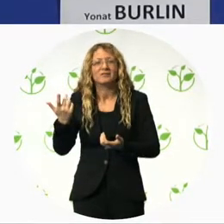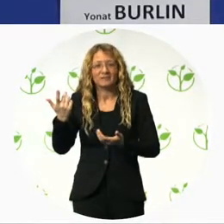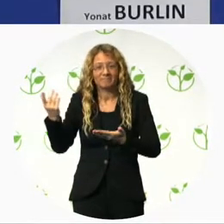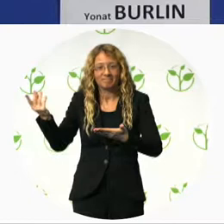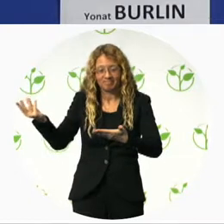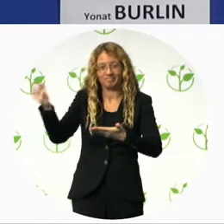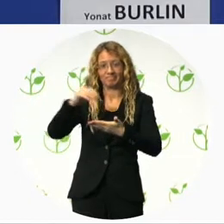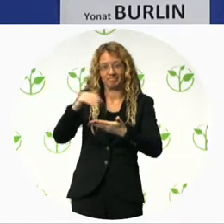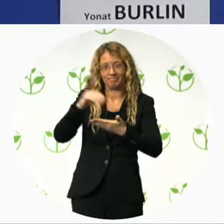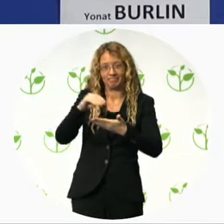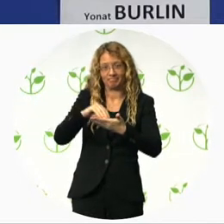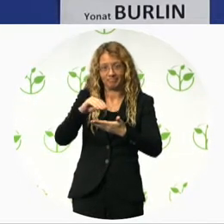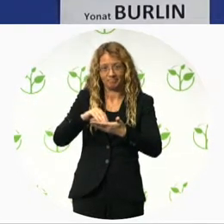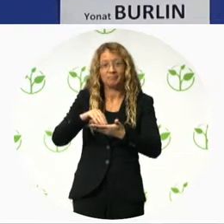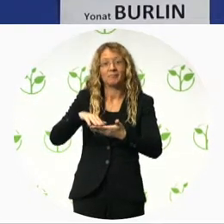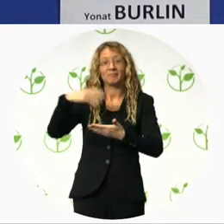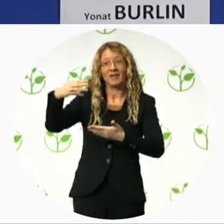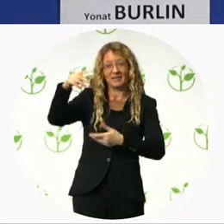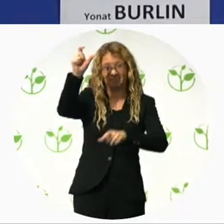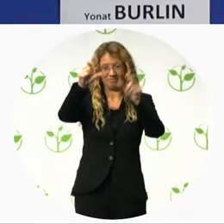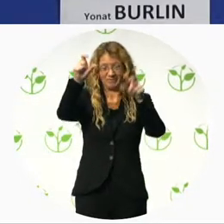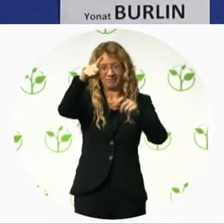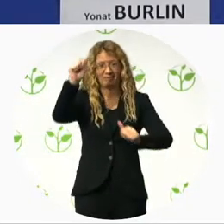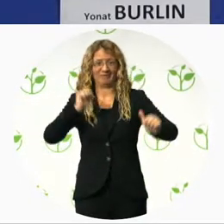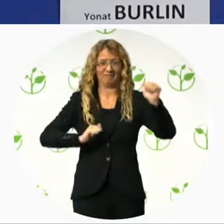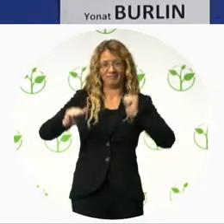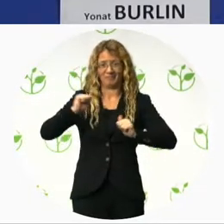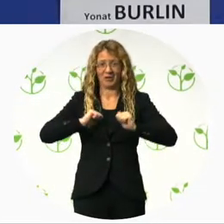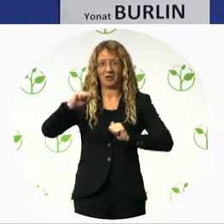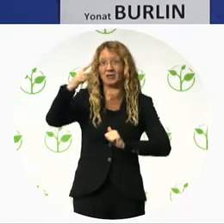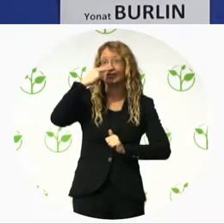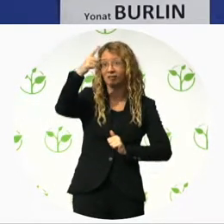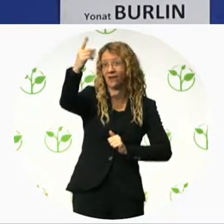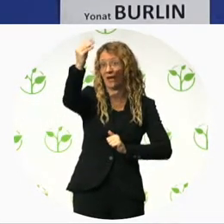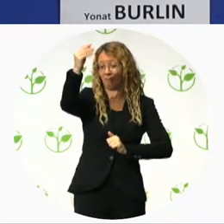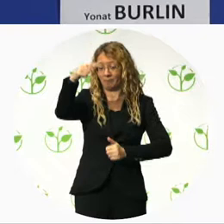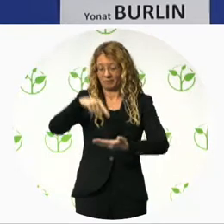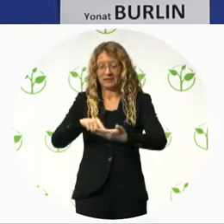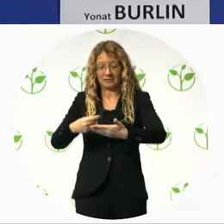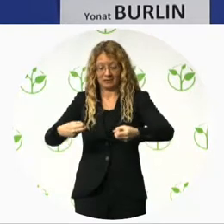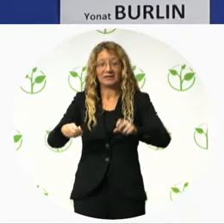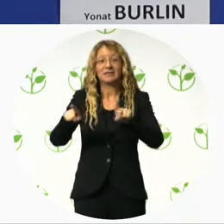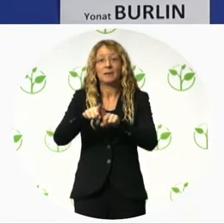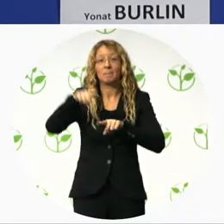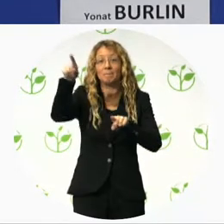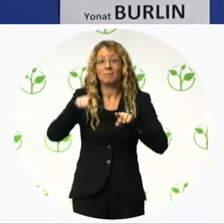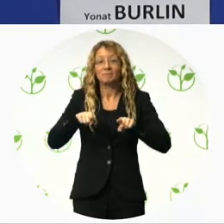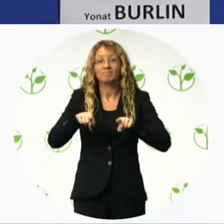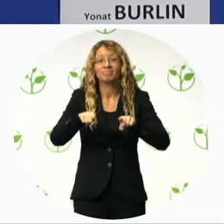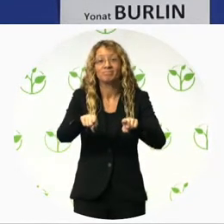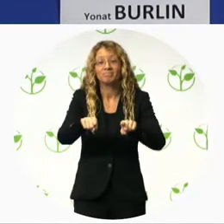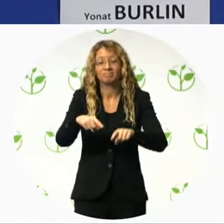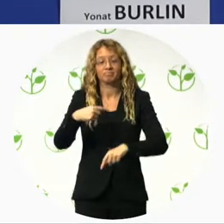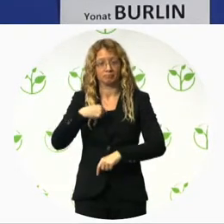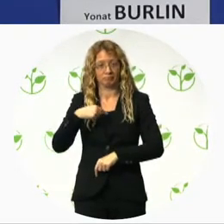users is that they're able to cry, laugh, and enjoy the show exactly when everyone else in the audience does, not a few seconds before and